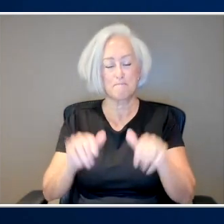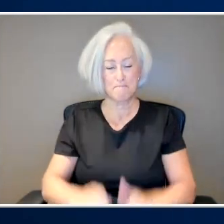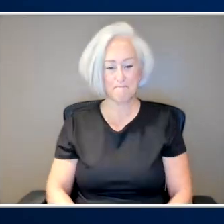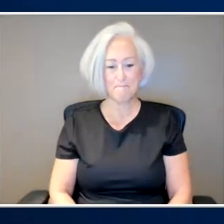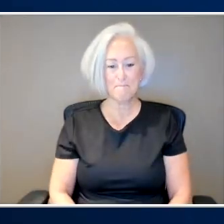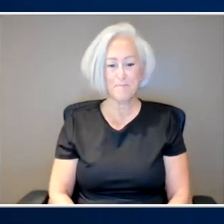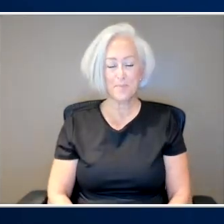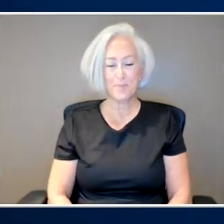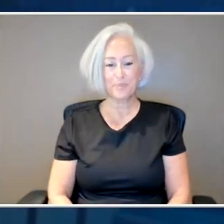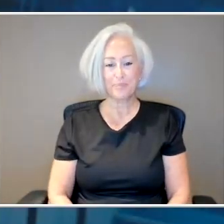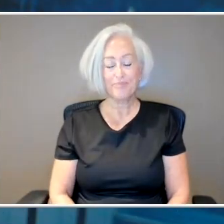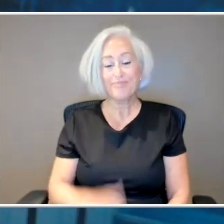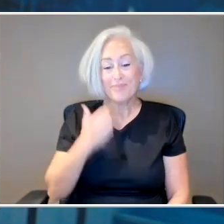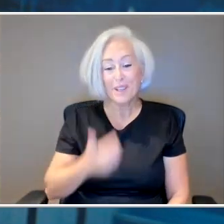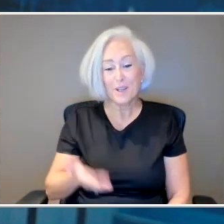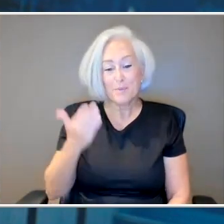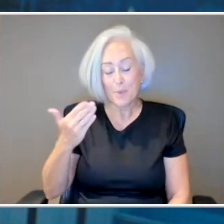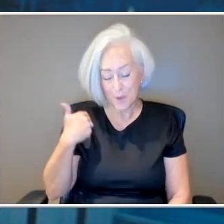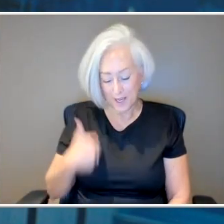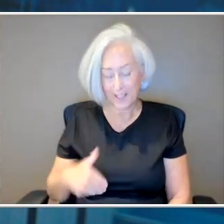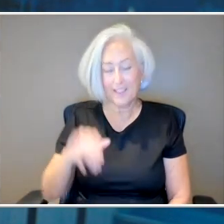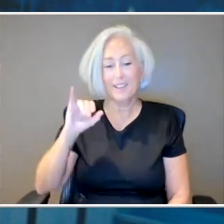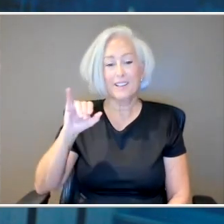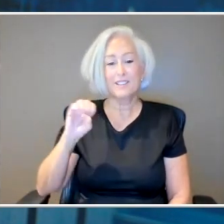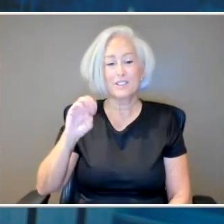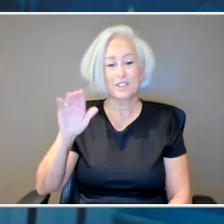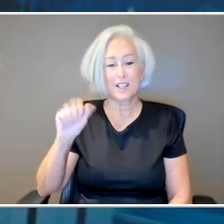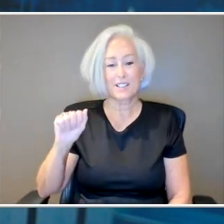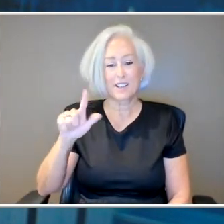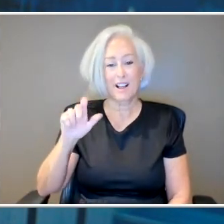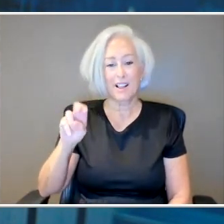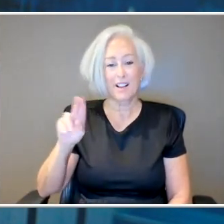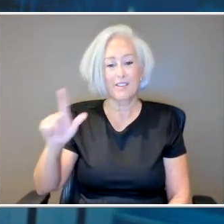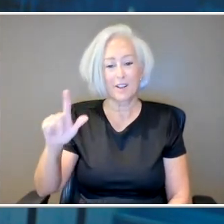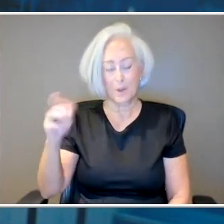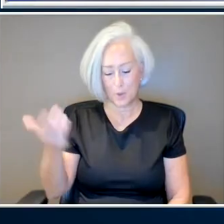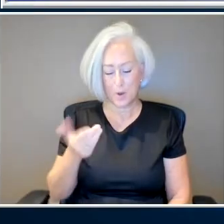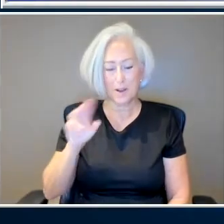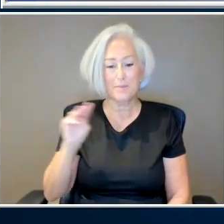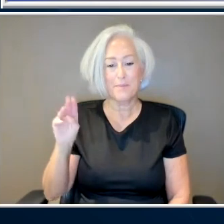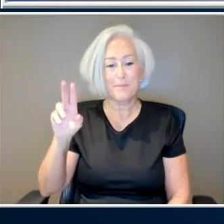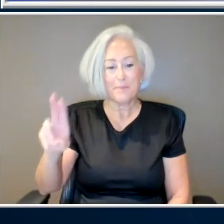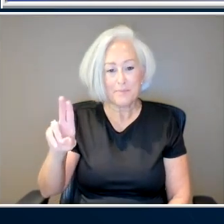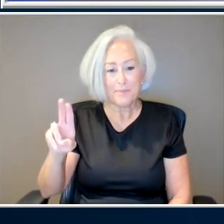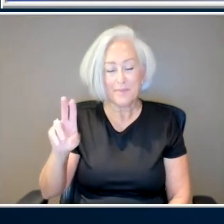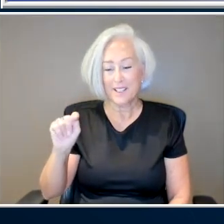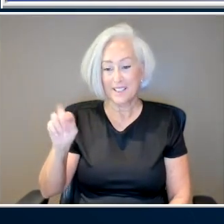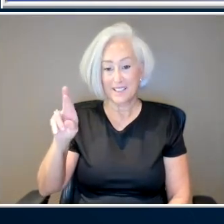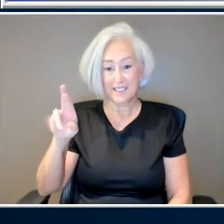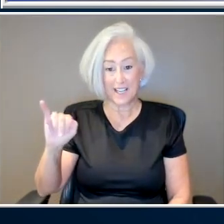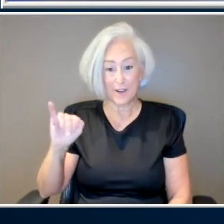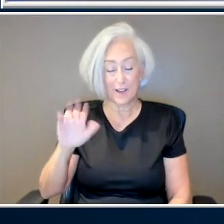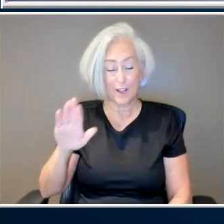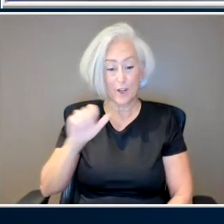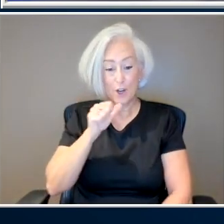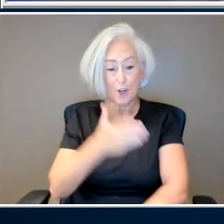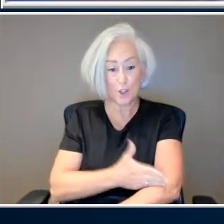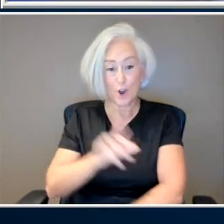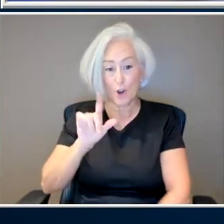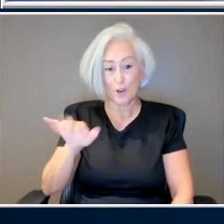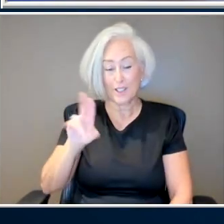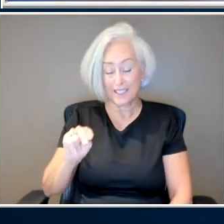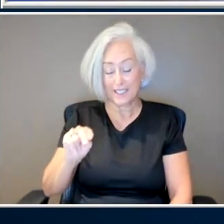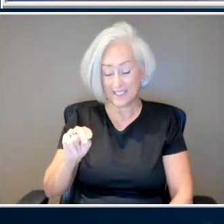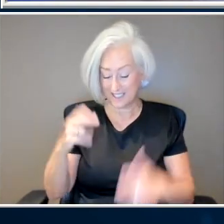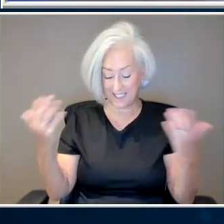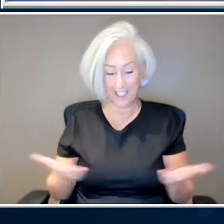Good morning, I'm Jessica Lovell, and welcome to the Morning Medical Update. Terry and her daughter, Lindsay, are joining us here in studio with us today, along